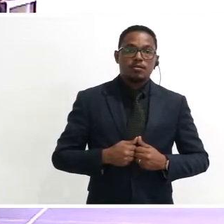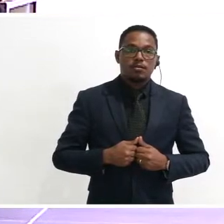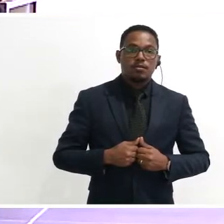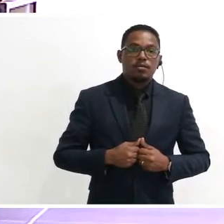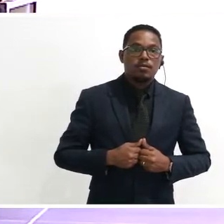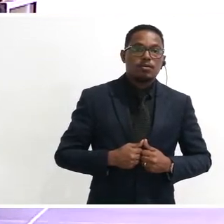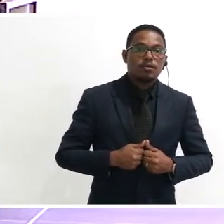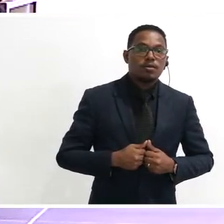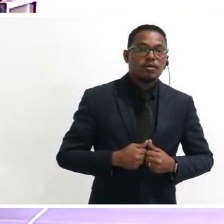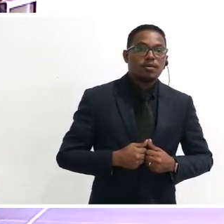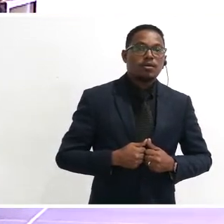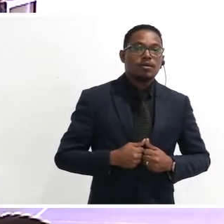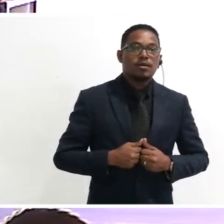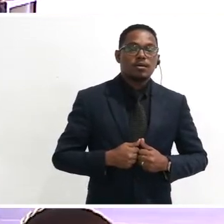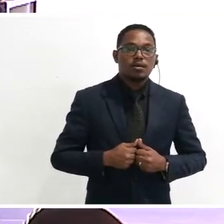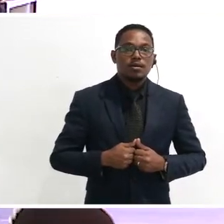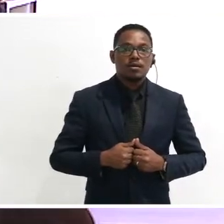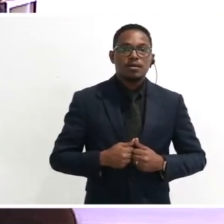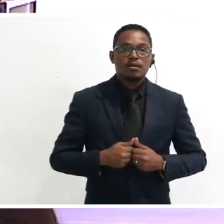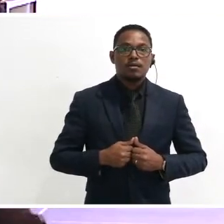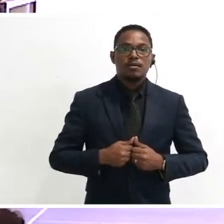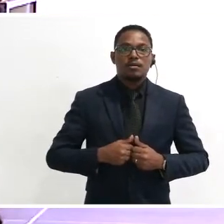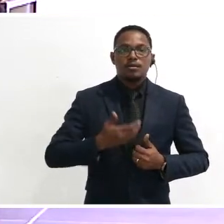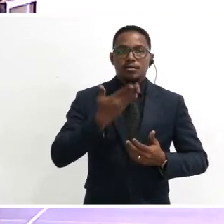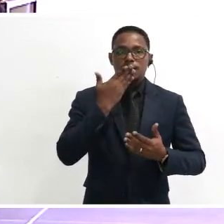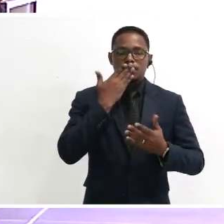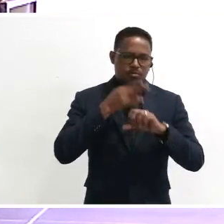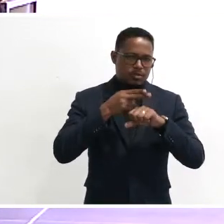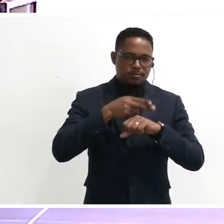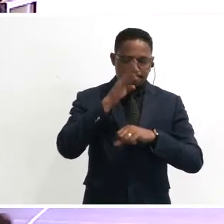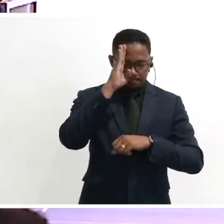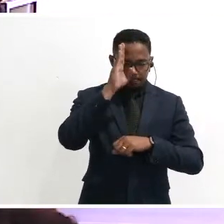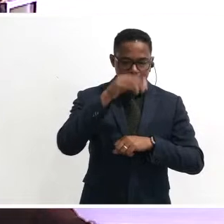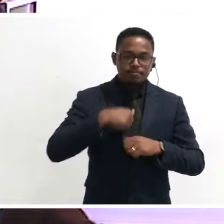Adelante, adelante. Sí. Buenas tardes.